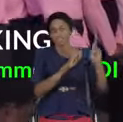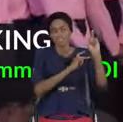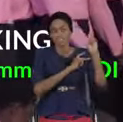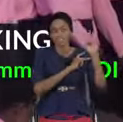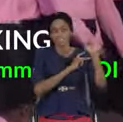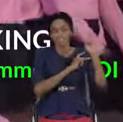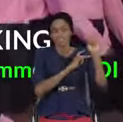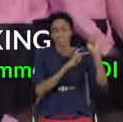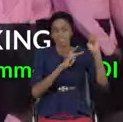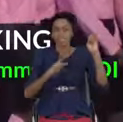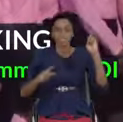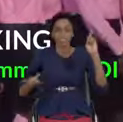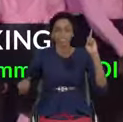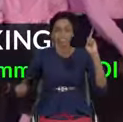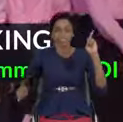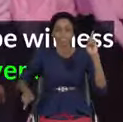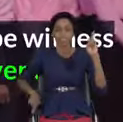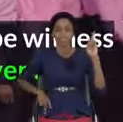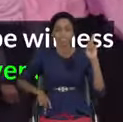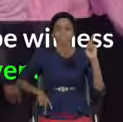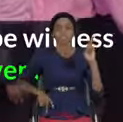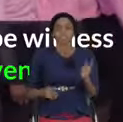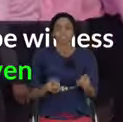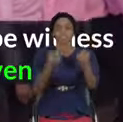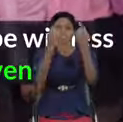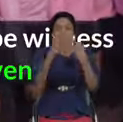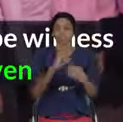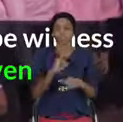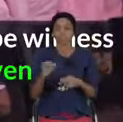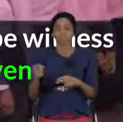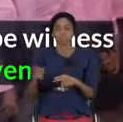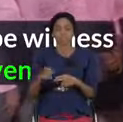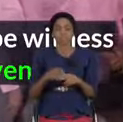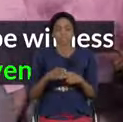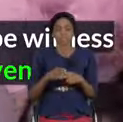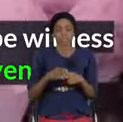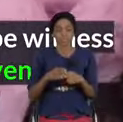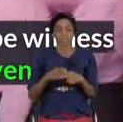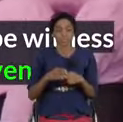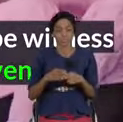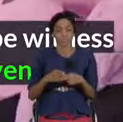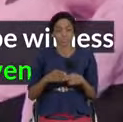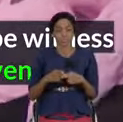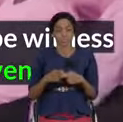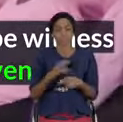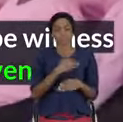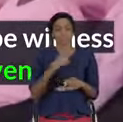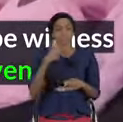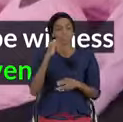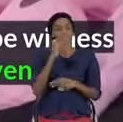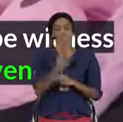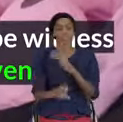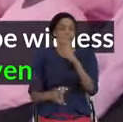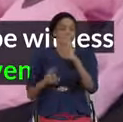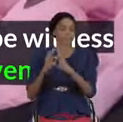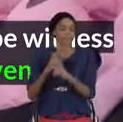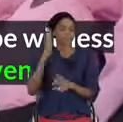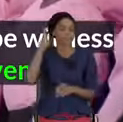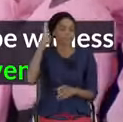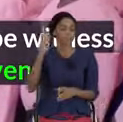reigning King. Oh, he's coming soon, and the